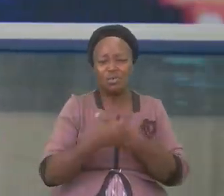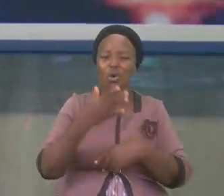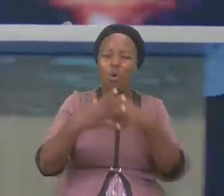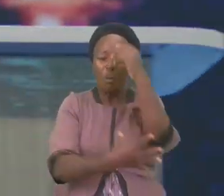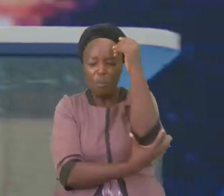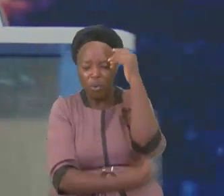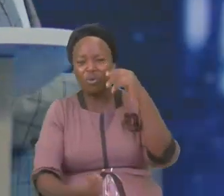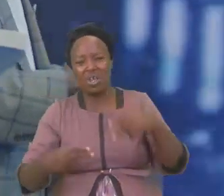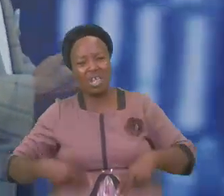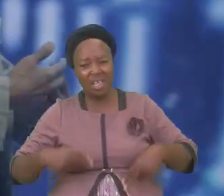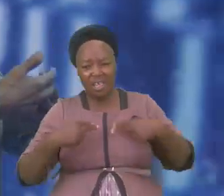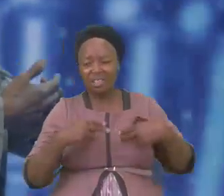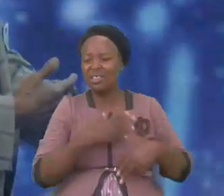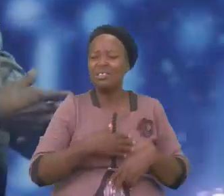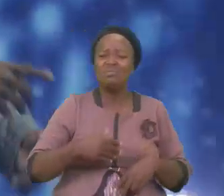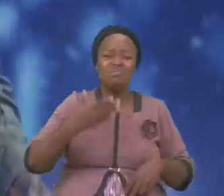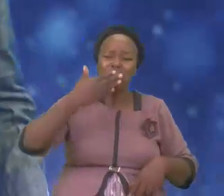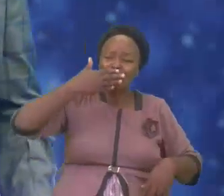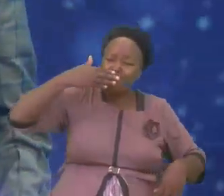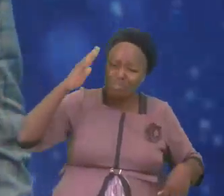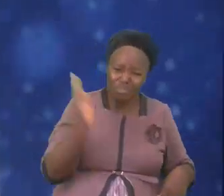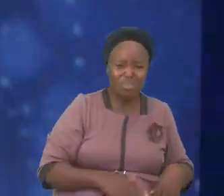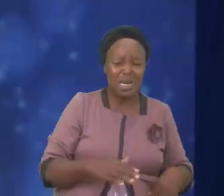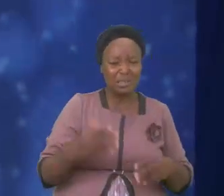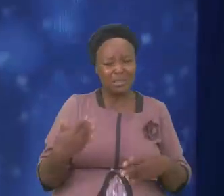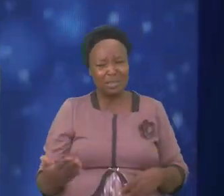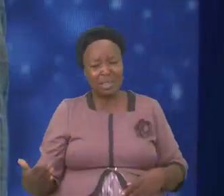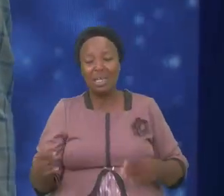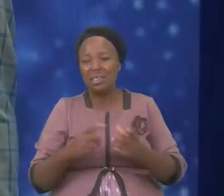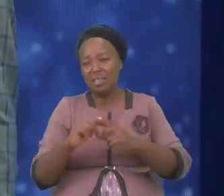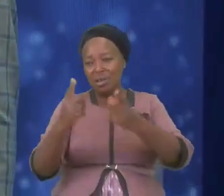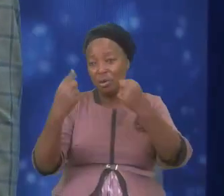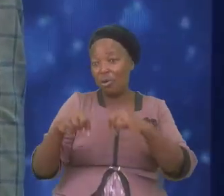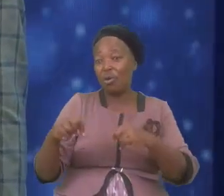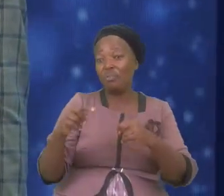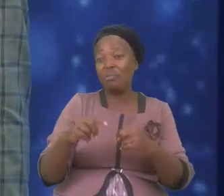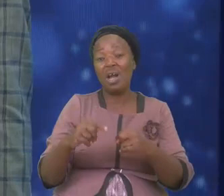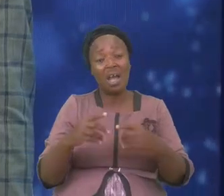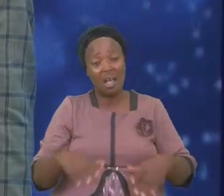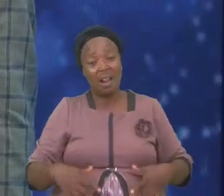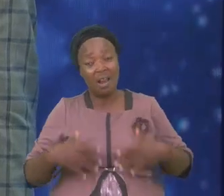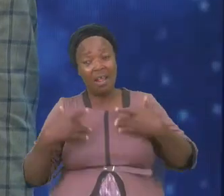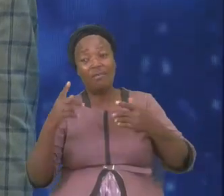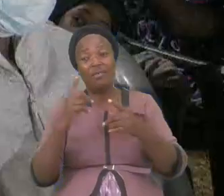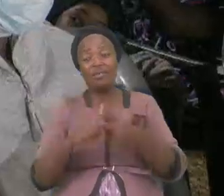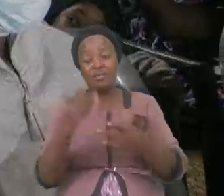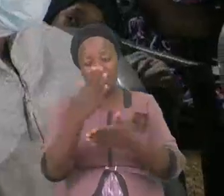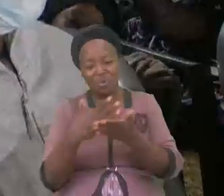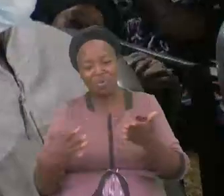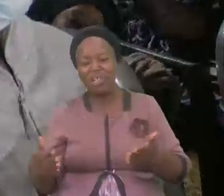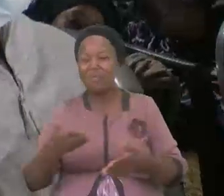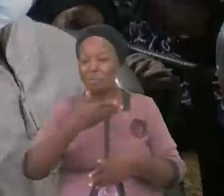been coming alive to something better. I was waiting for your